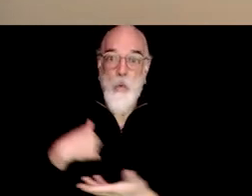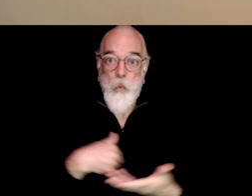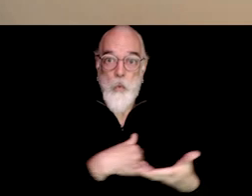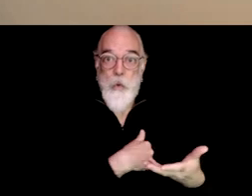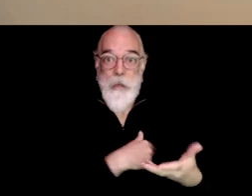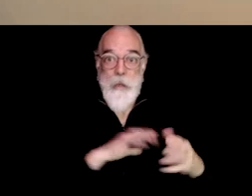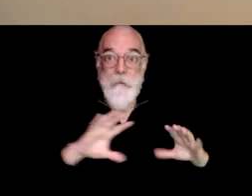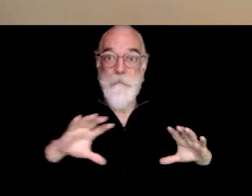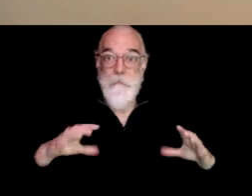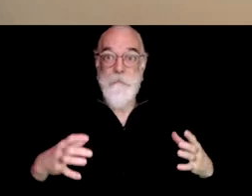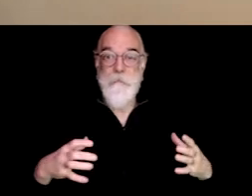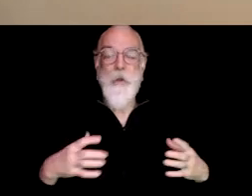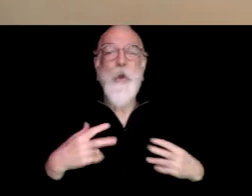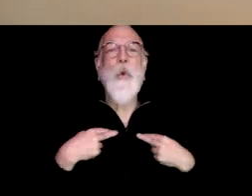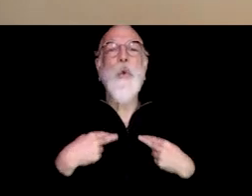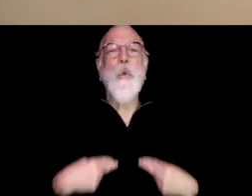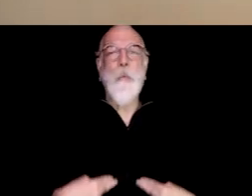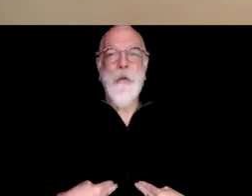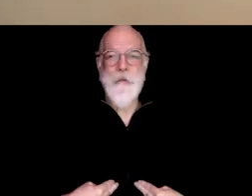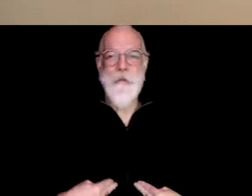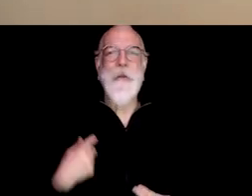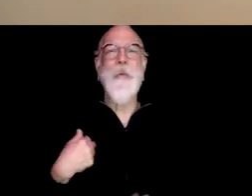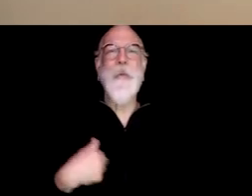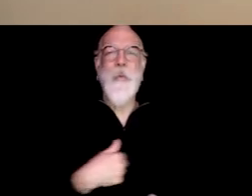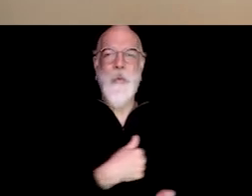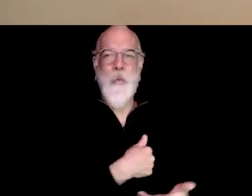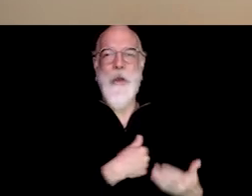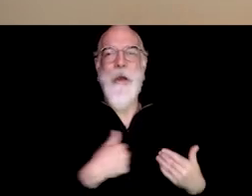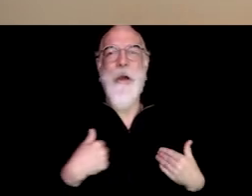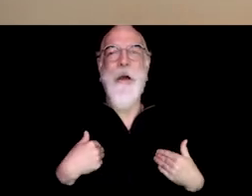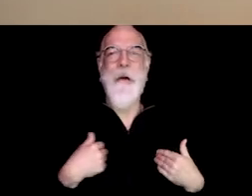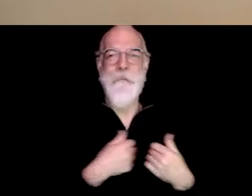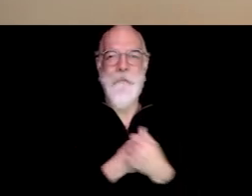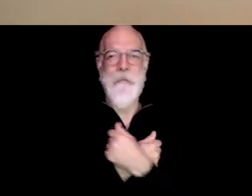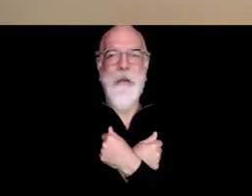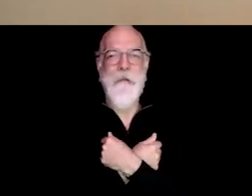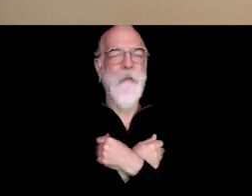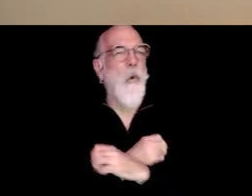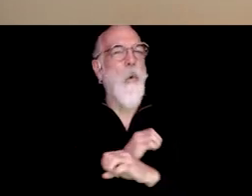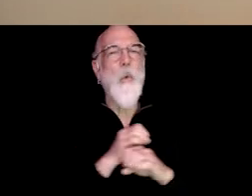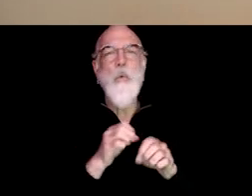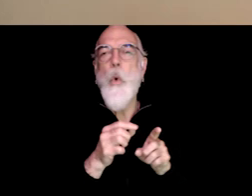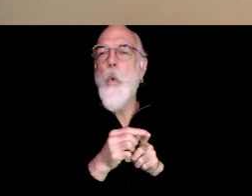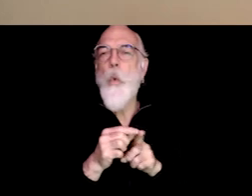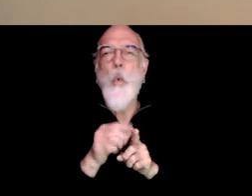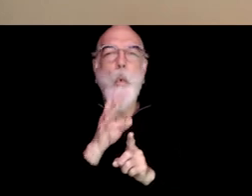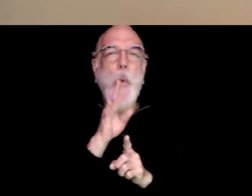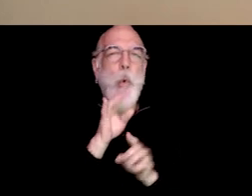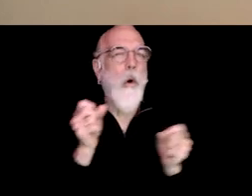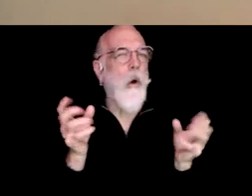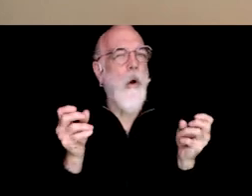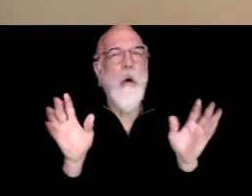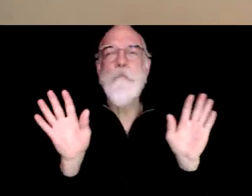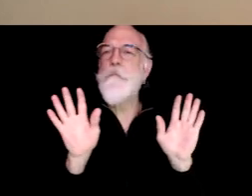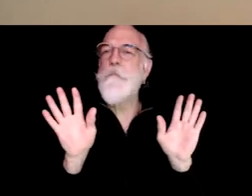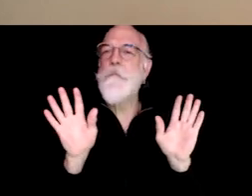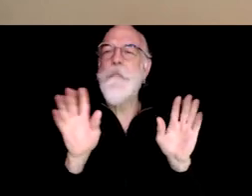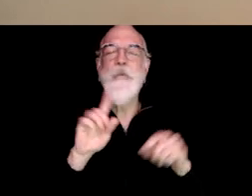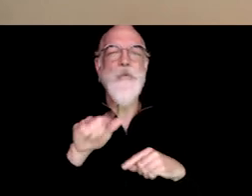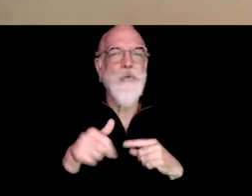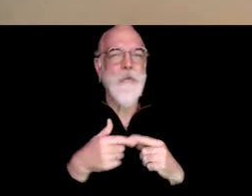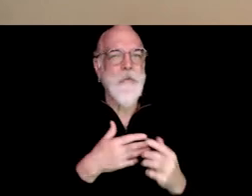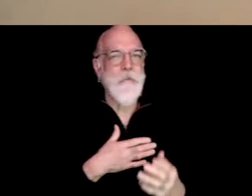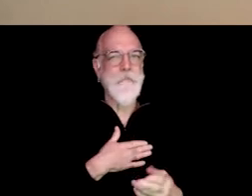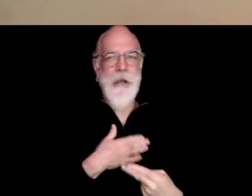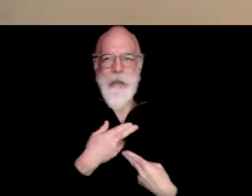are humans who love. With no words, just with a part of my